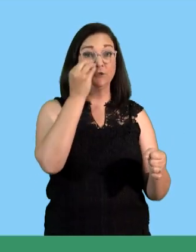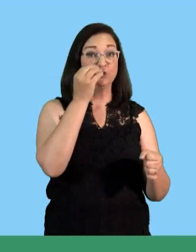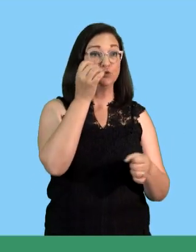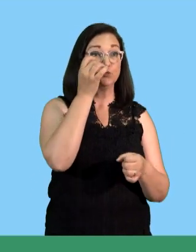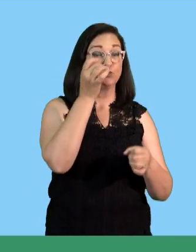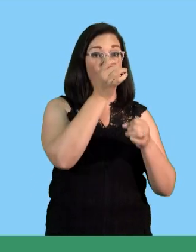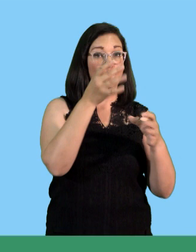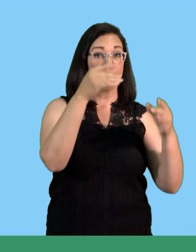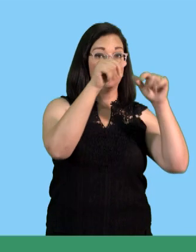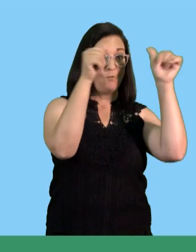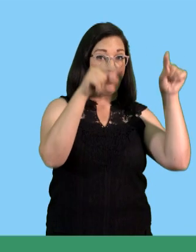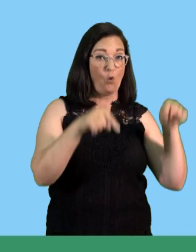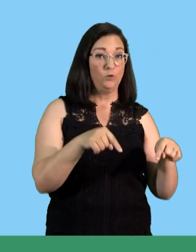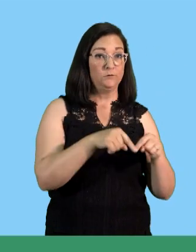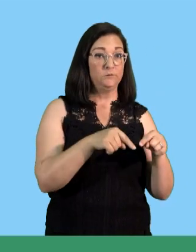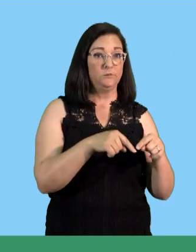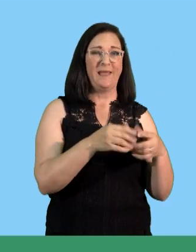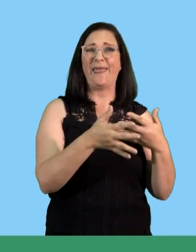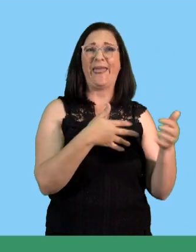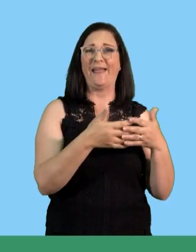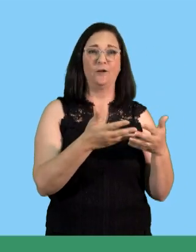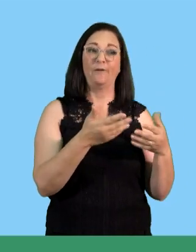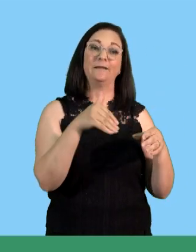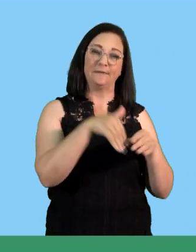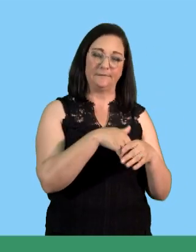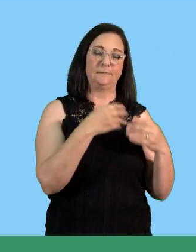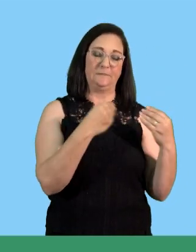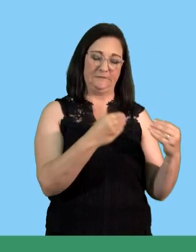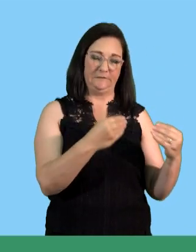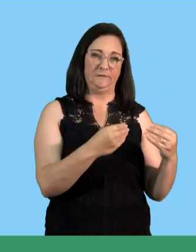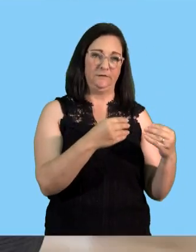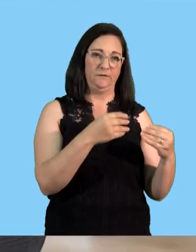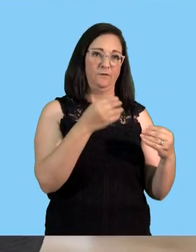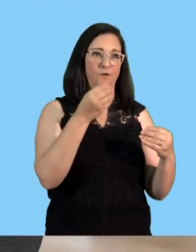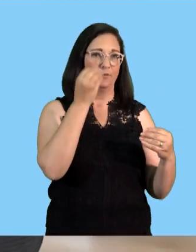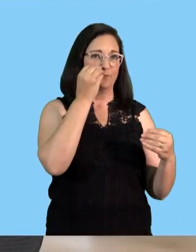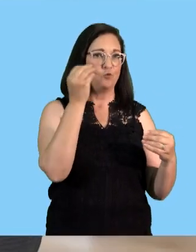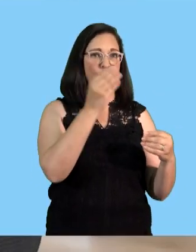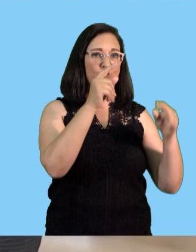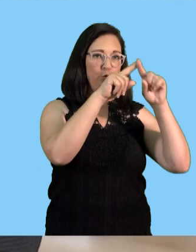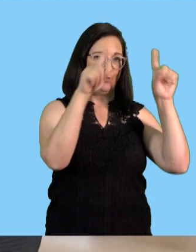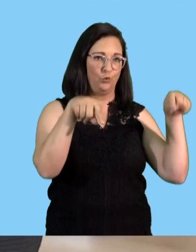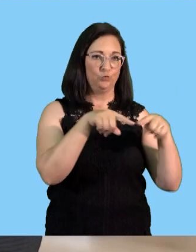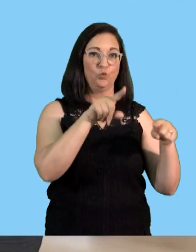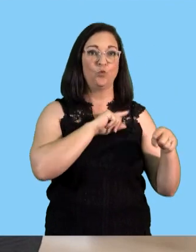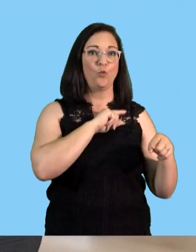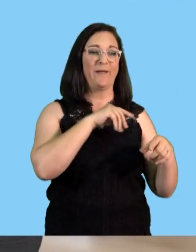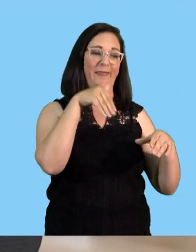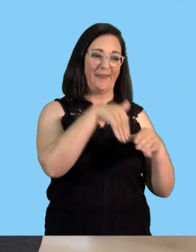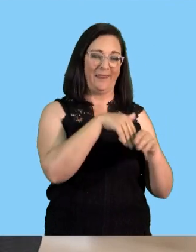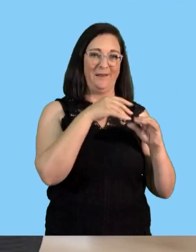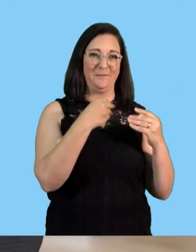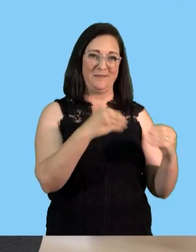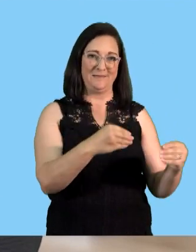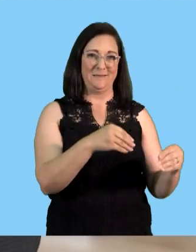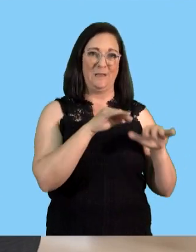boards of the business, not just any notice boards in general, but of the business, because who is the target here? The target is the internal